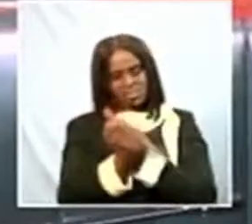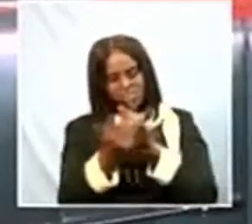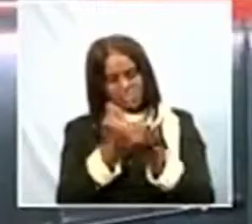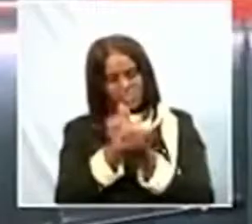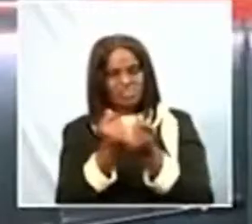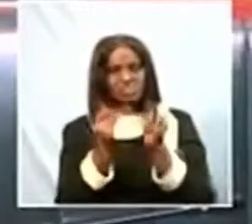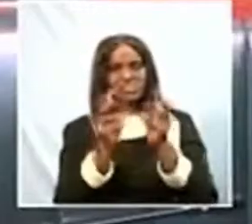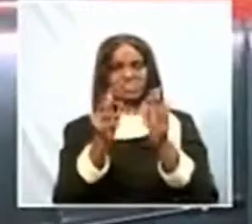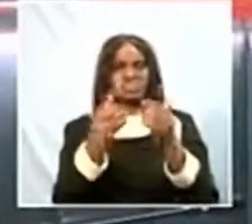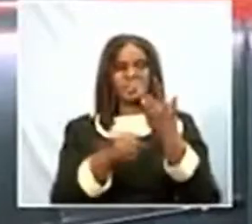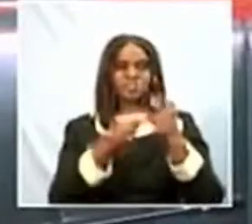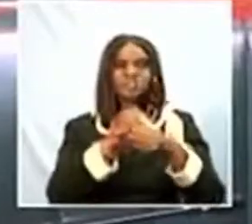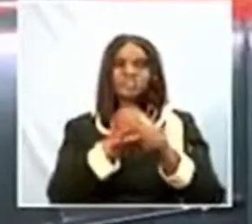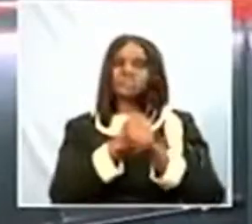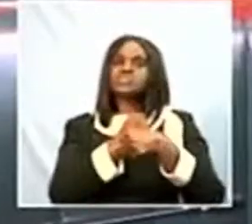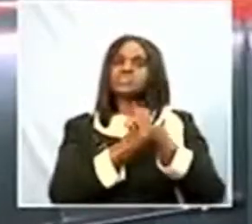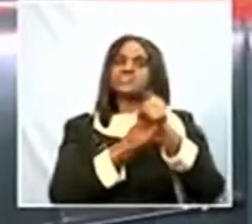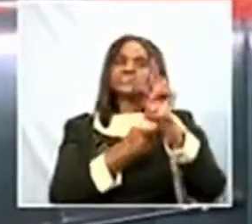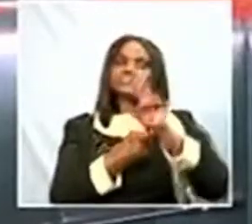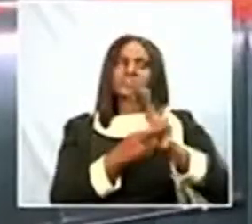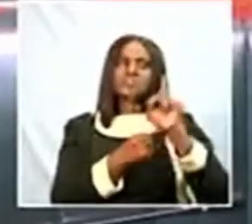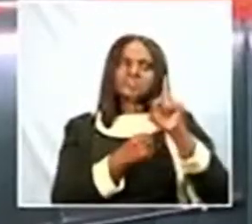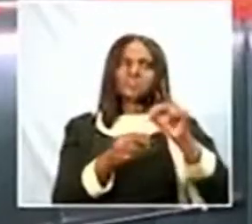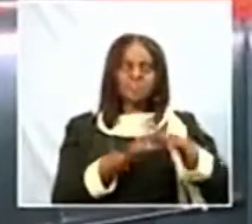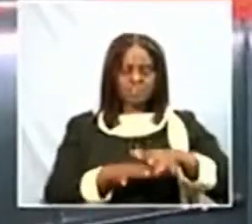narrative by making people to use these